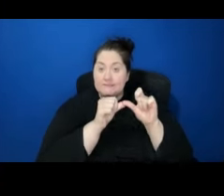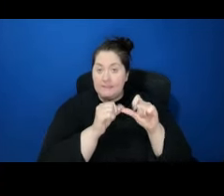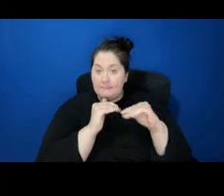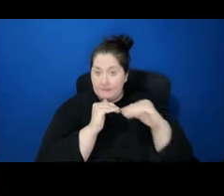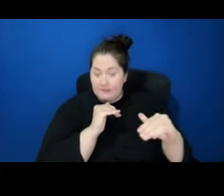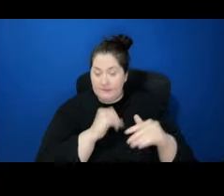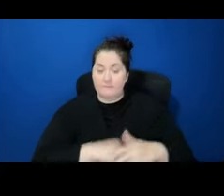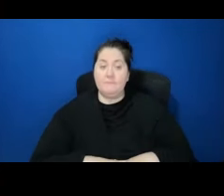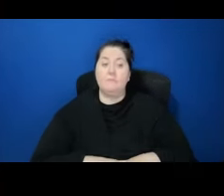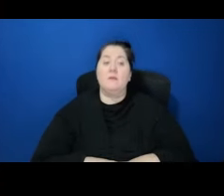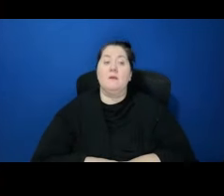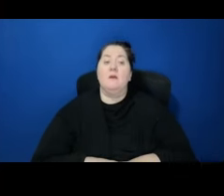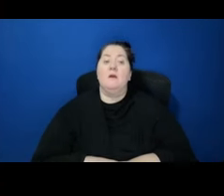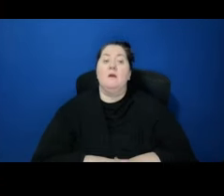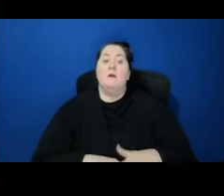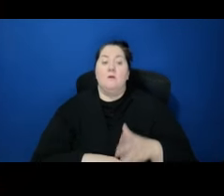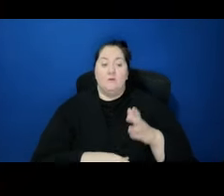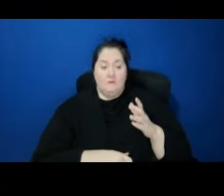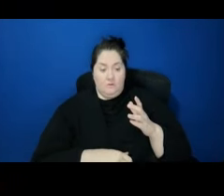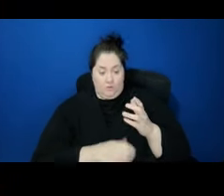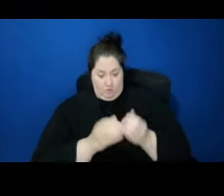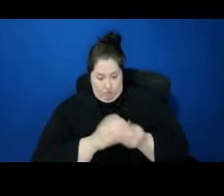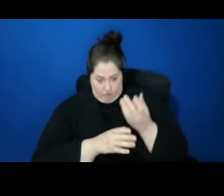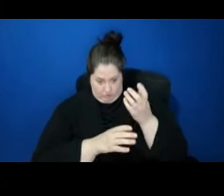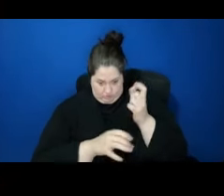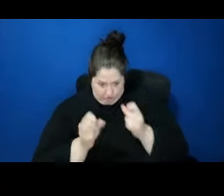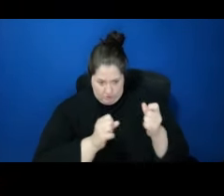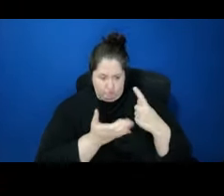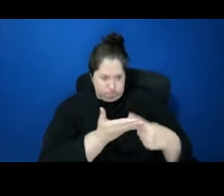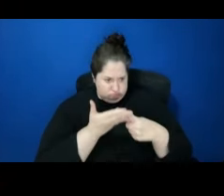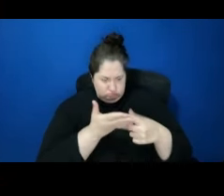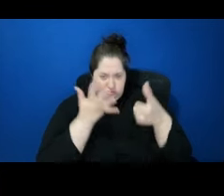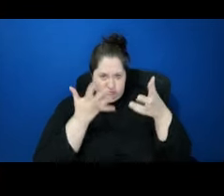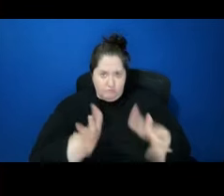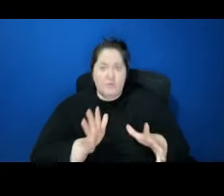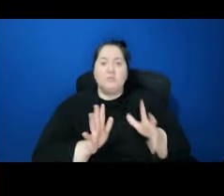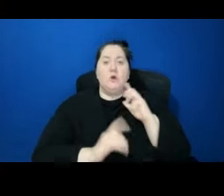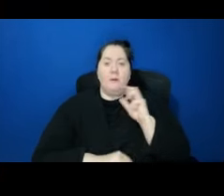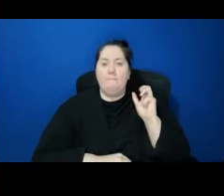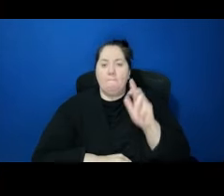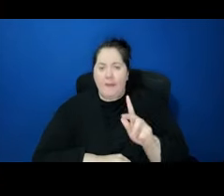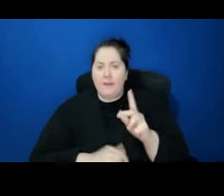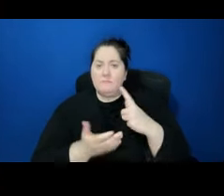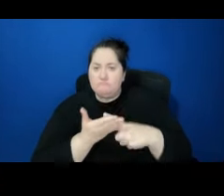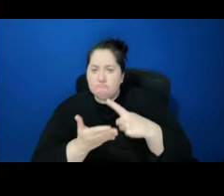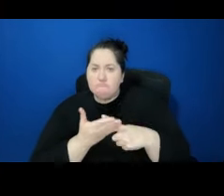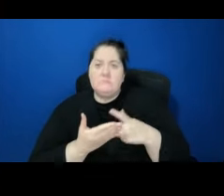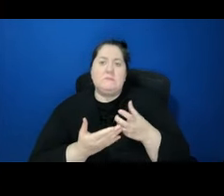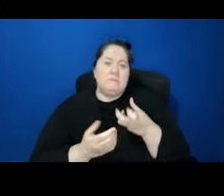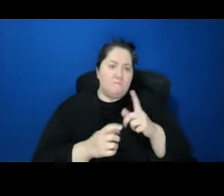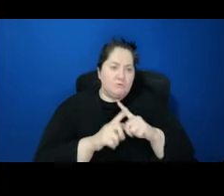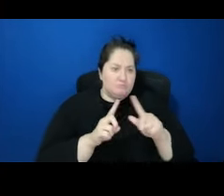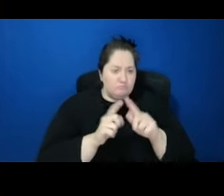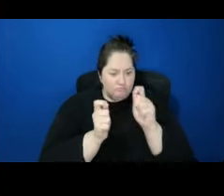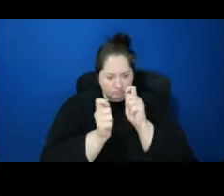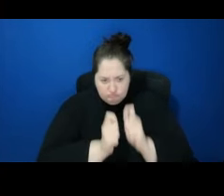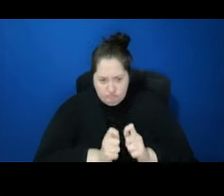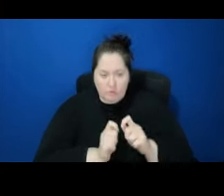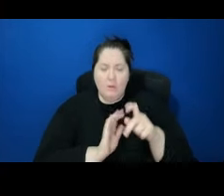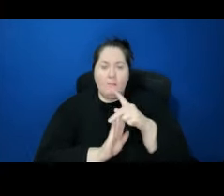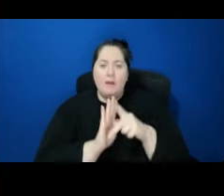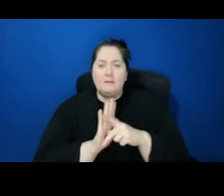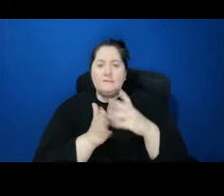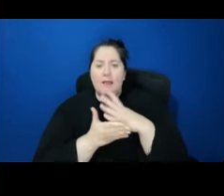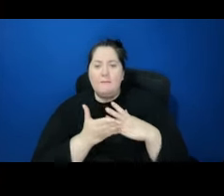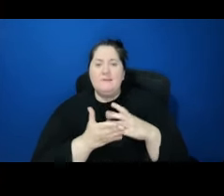strategy, I'll come back and describe for you several of these new and revised policy elements and highlight the four